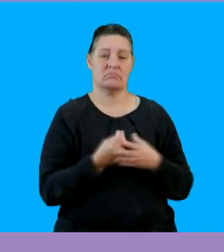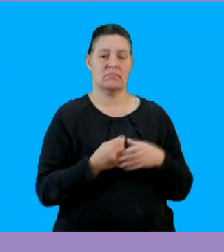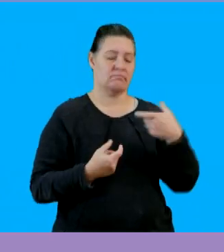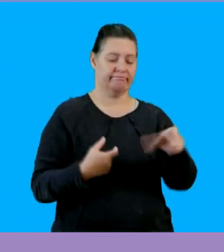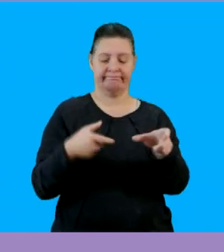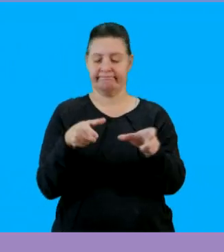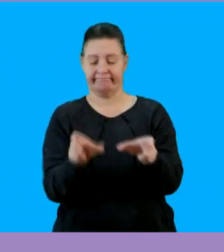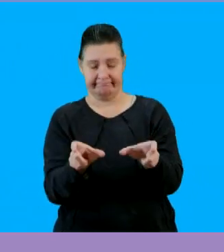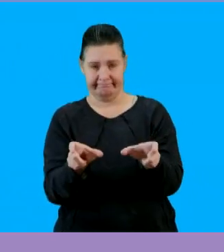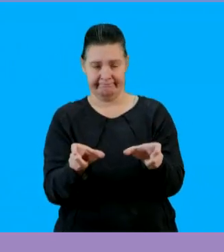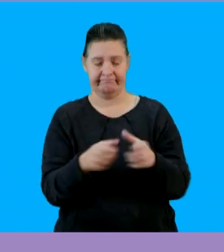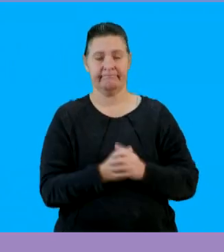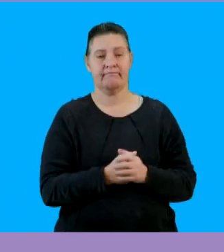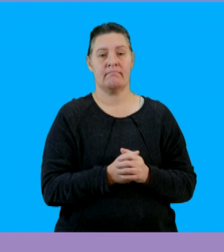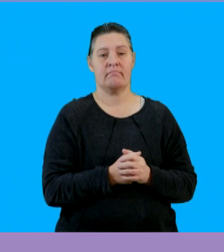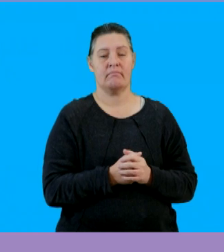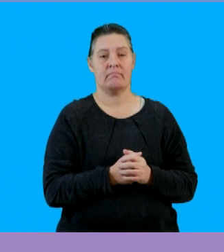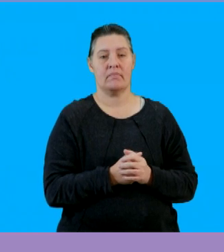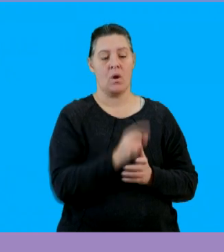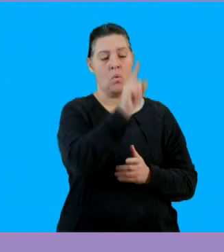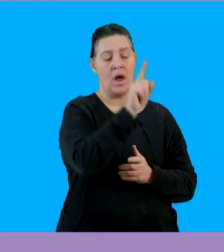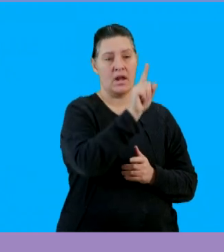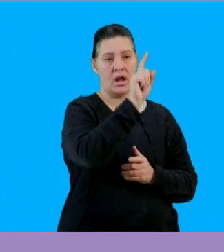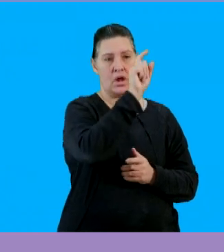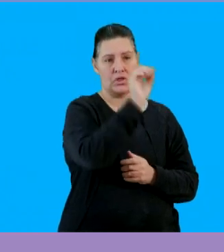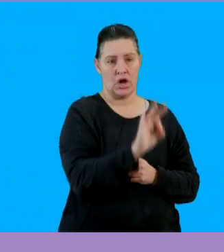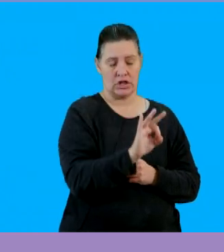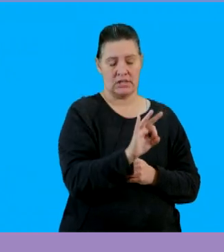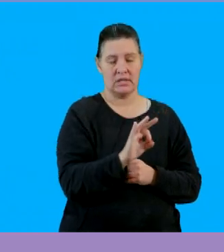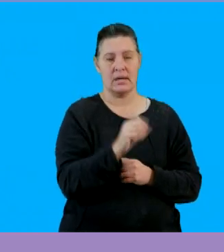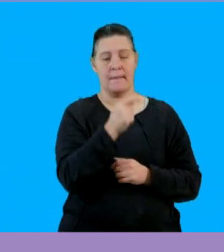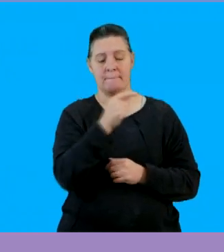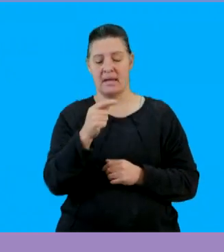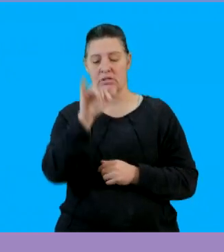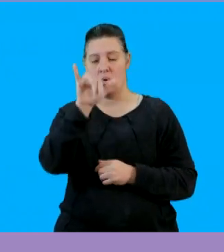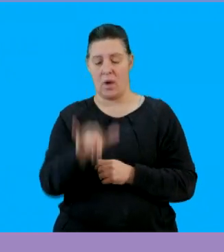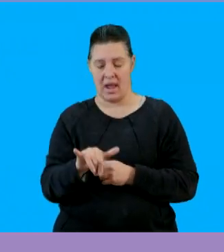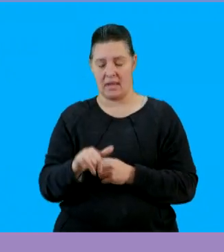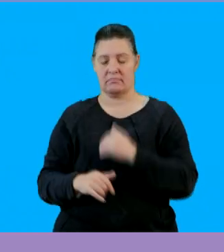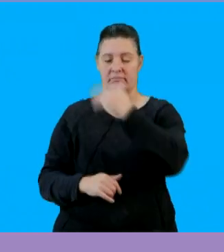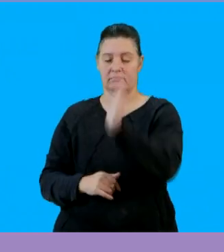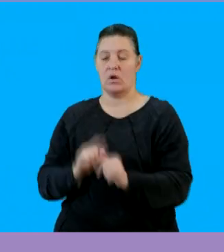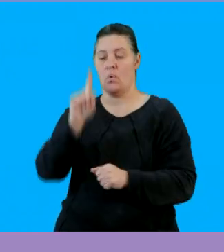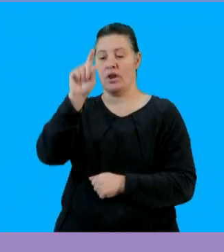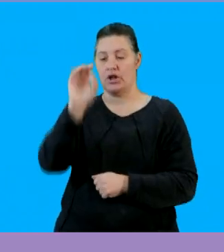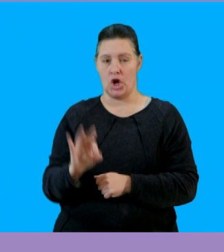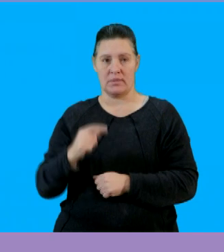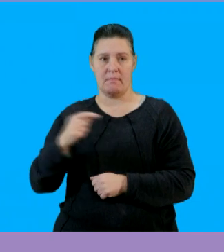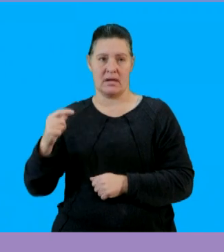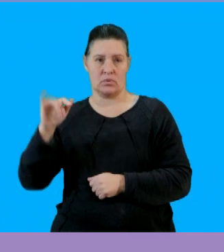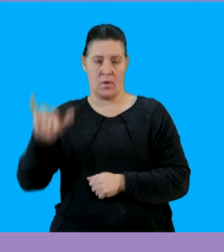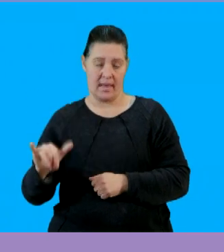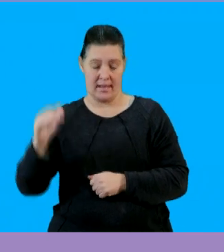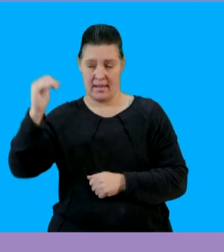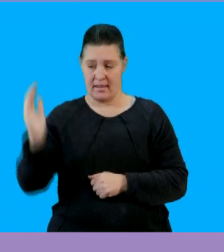let us start off by writing the bracket twice. So that is 1/3 minus y, 1/3